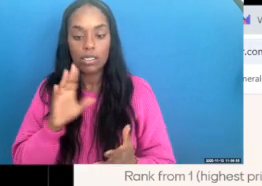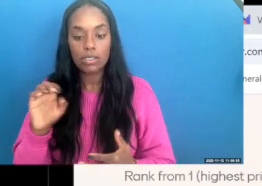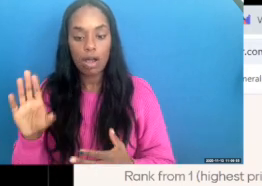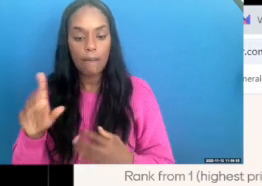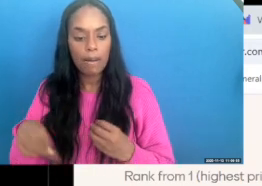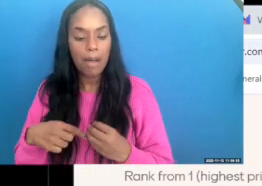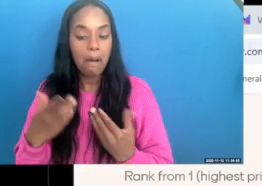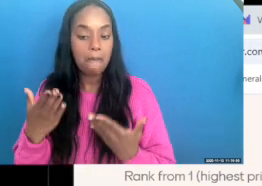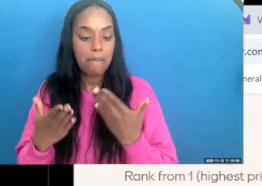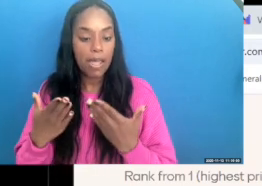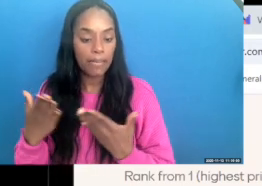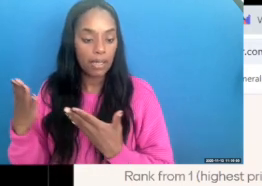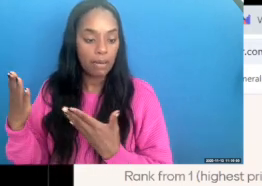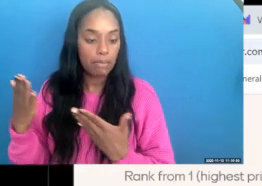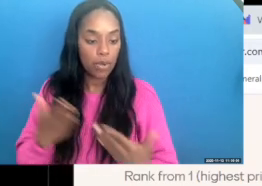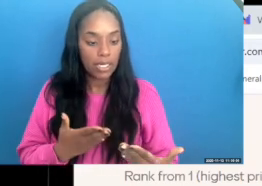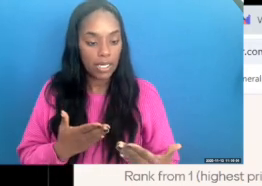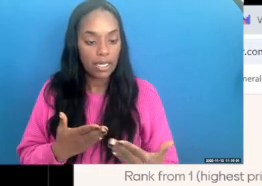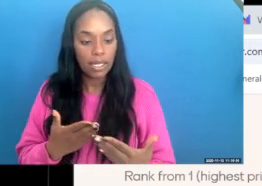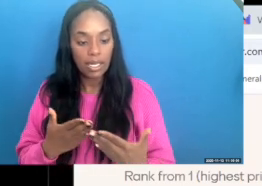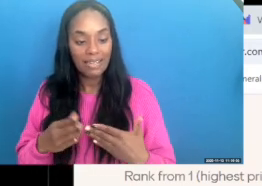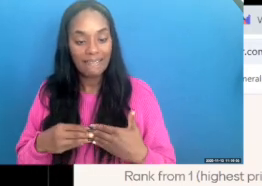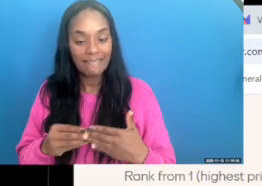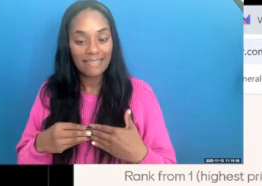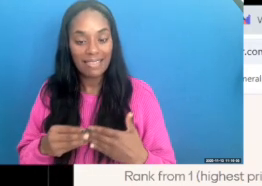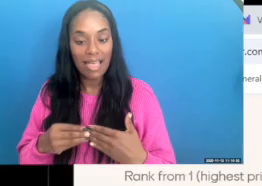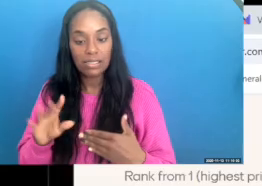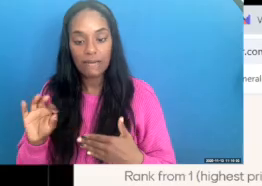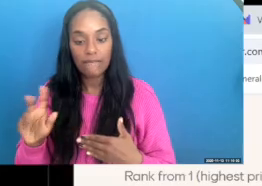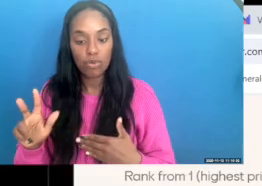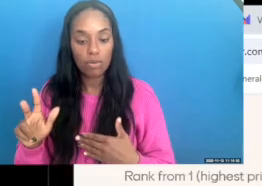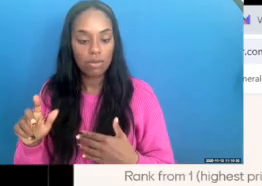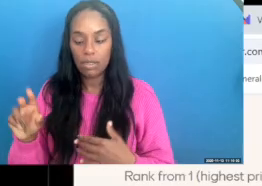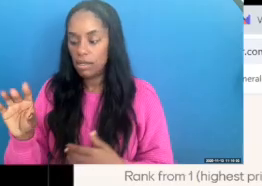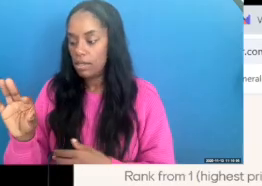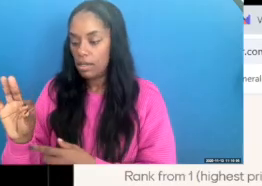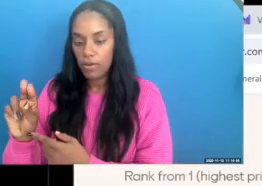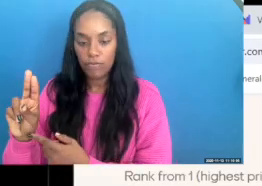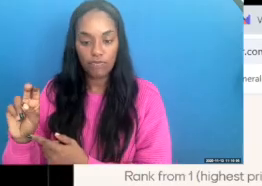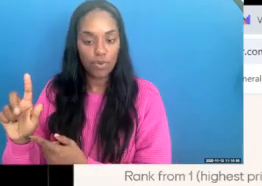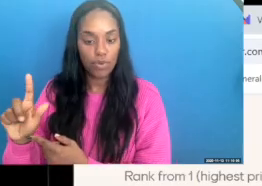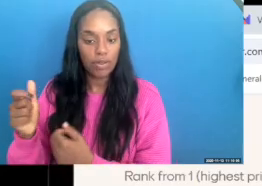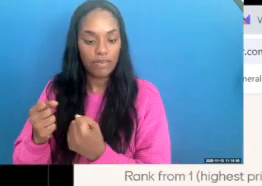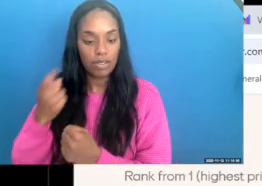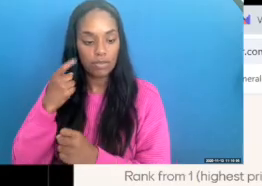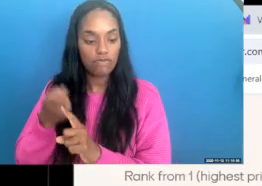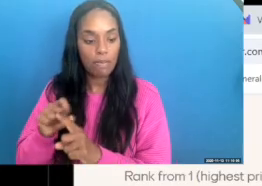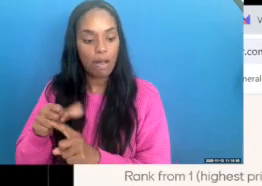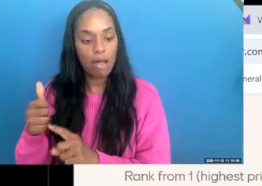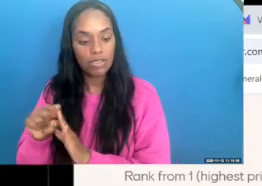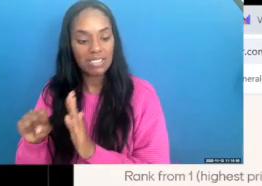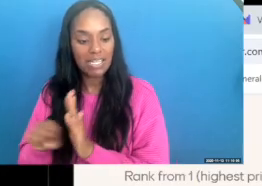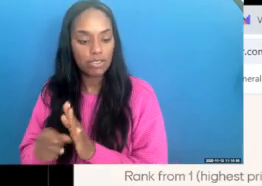And the types of things that we'd like to talk to CARB about are potentially bringing in used flex fuel vehicles from other